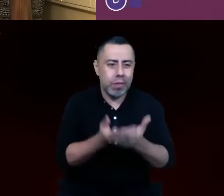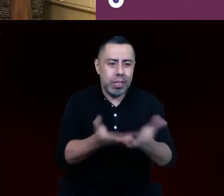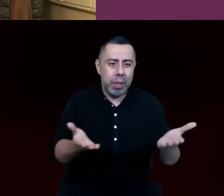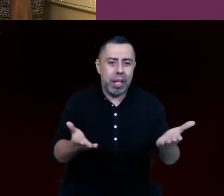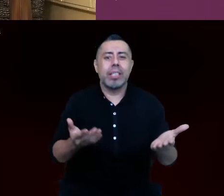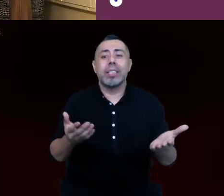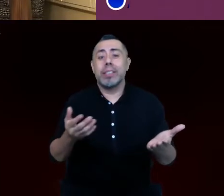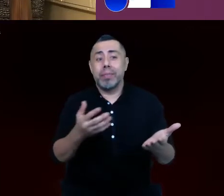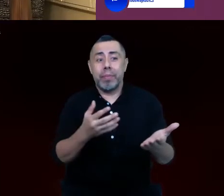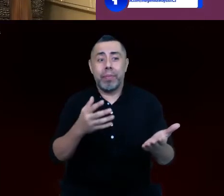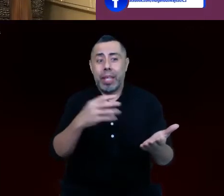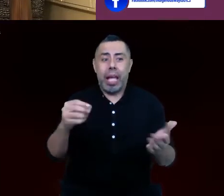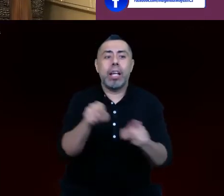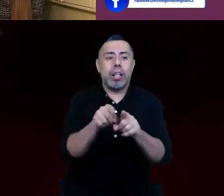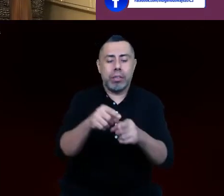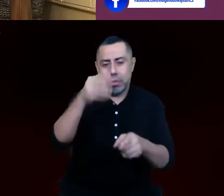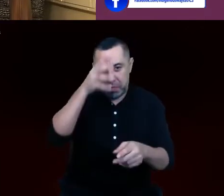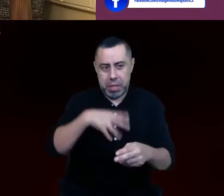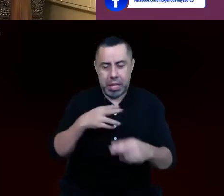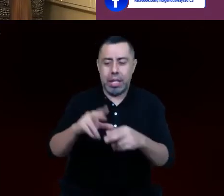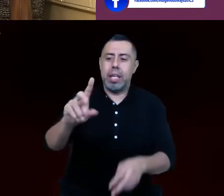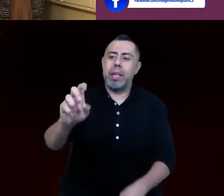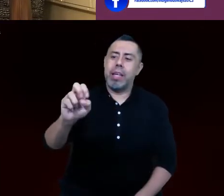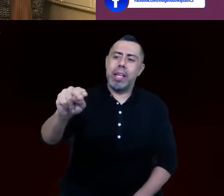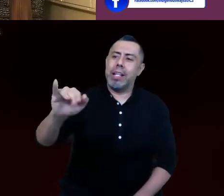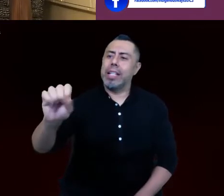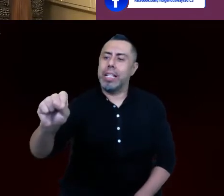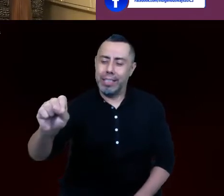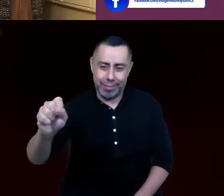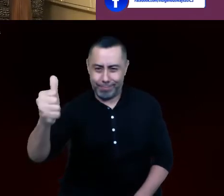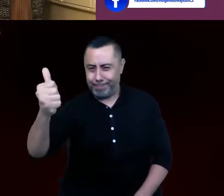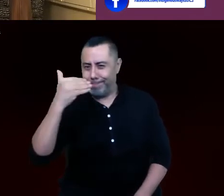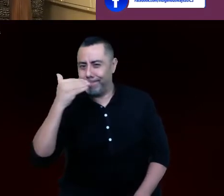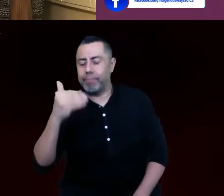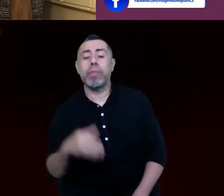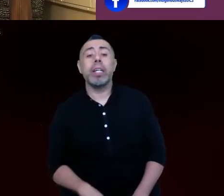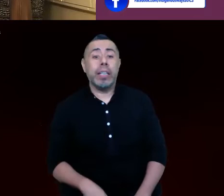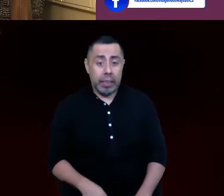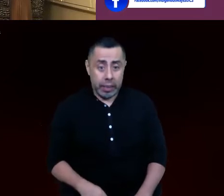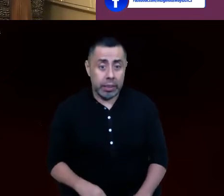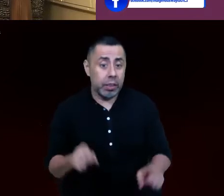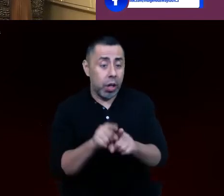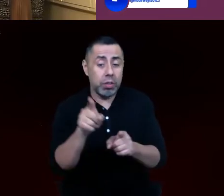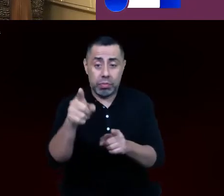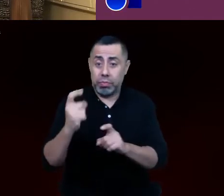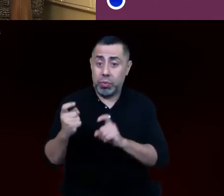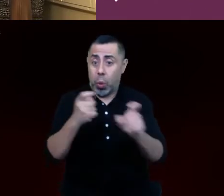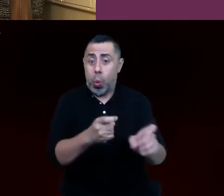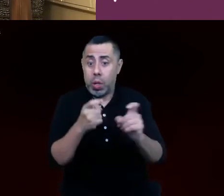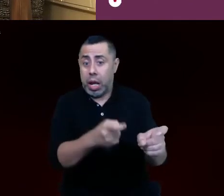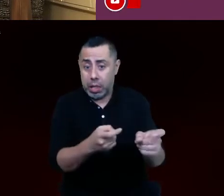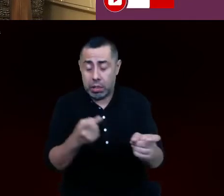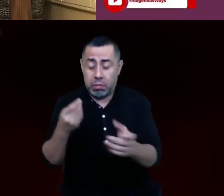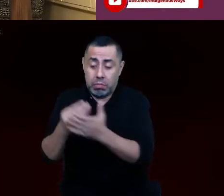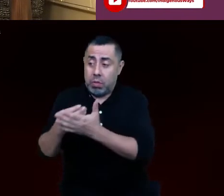please join us and donate if you'd like. If you can donate some muscle power, we could sure use your help loading these